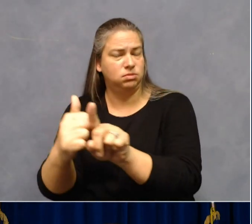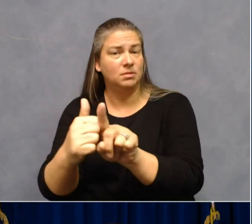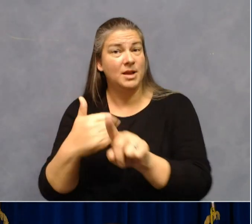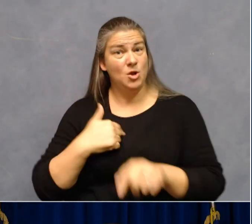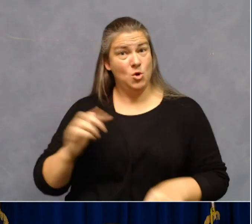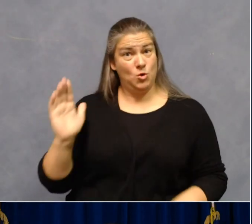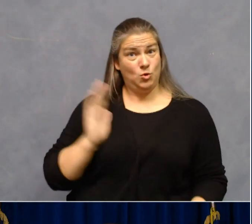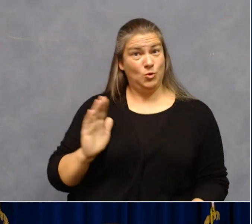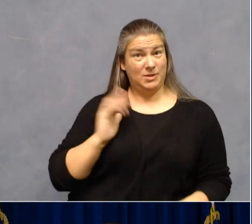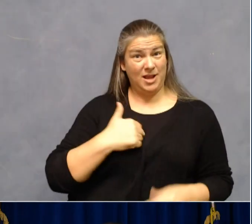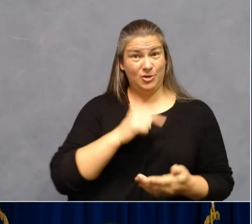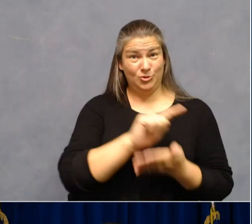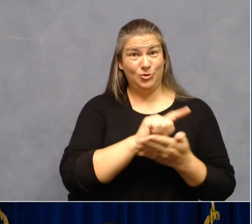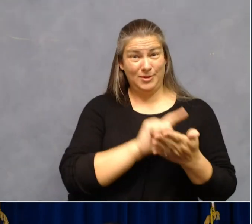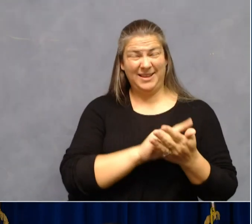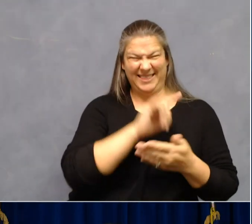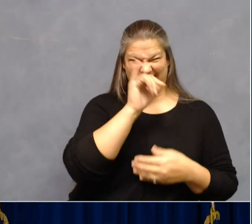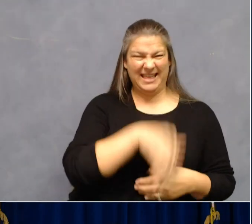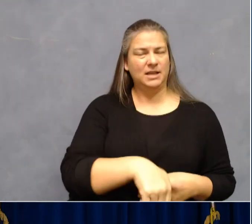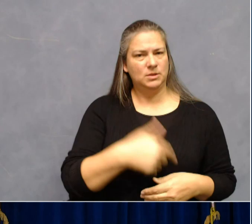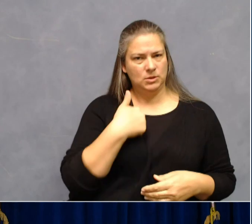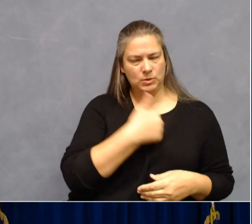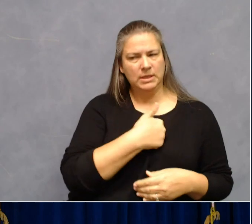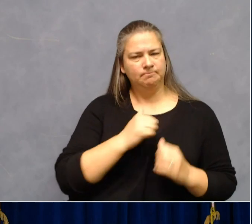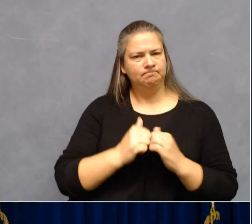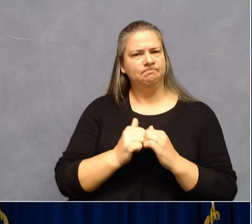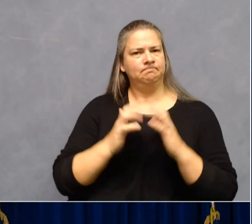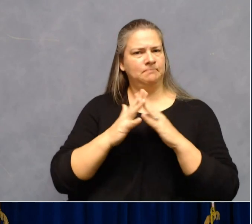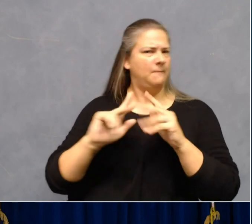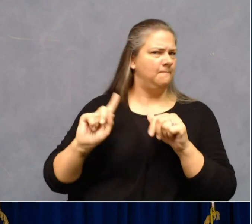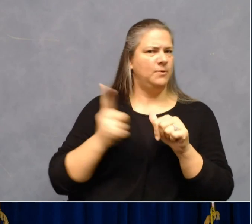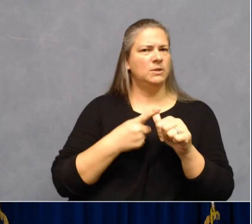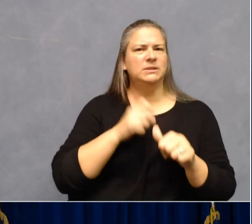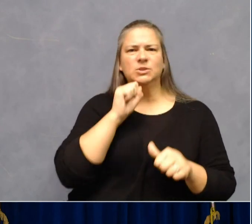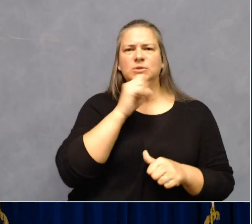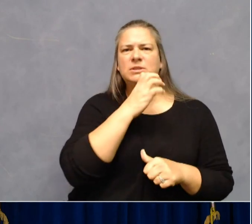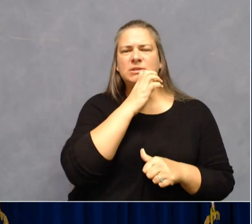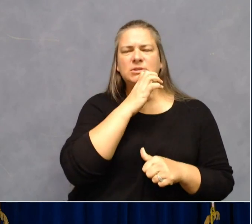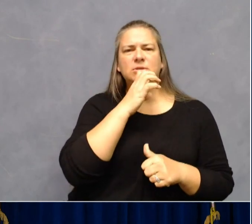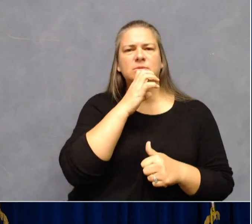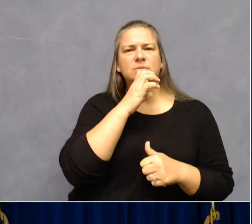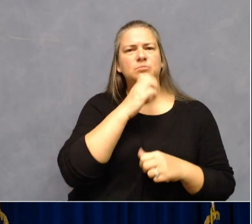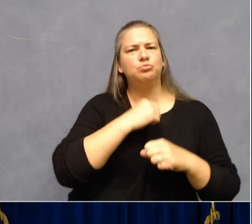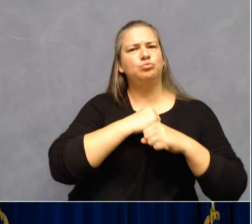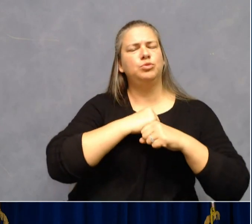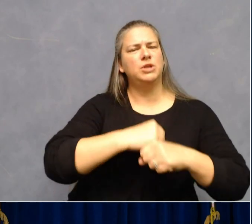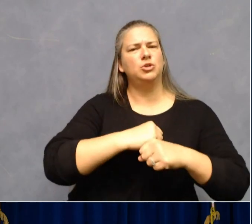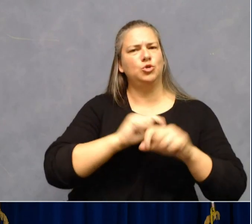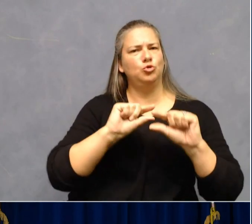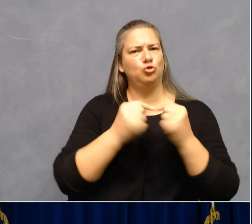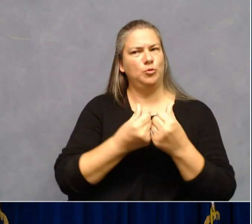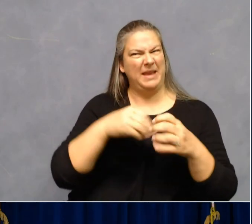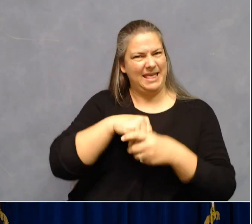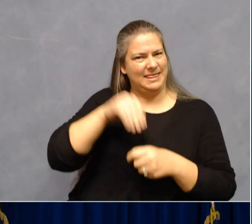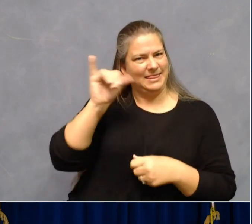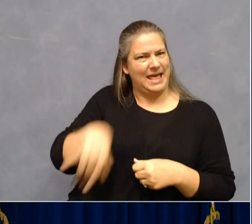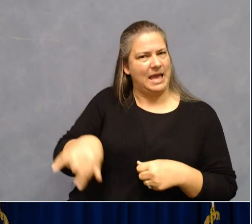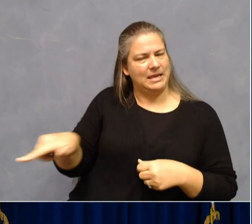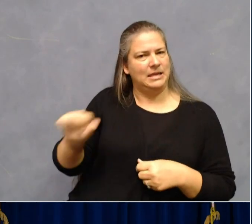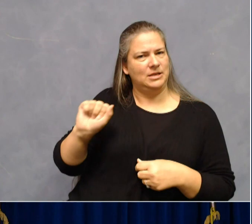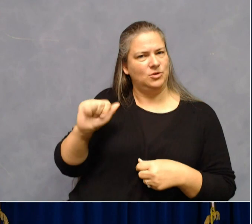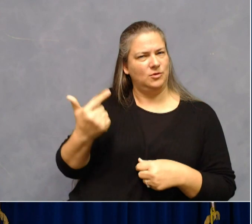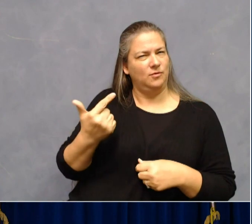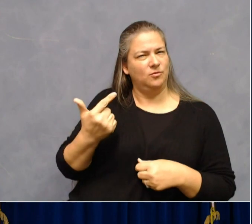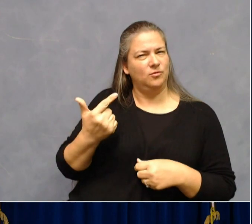scams, and we created the first senior protection group in the Attorney General's office. In early March, I signed an executive order prohibiting